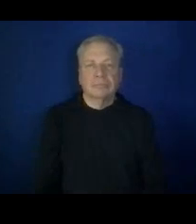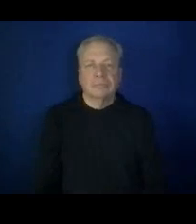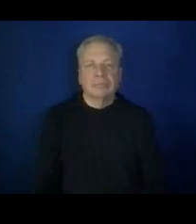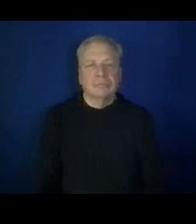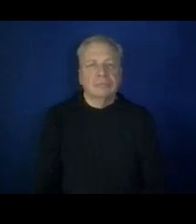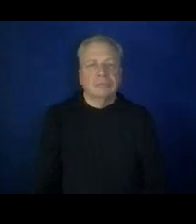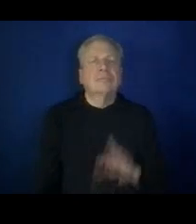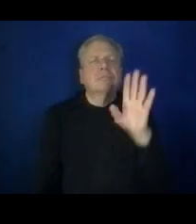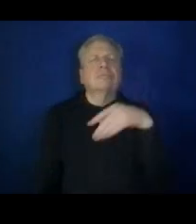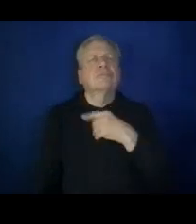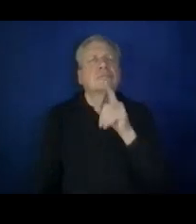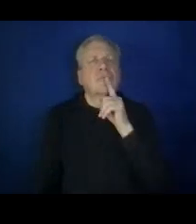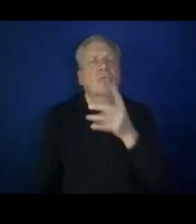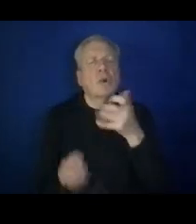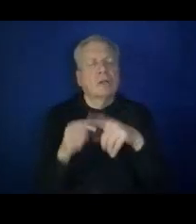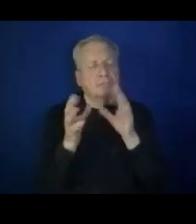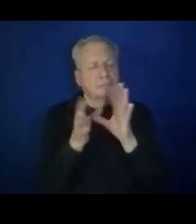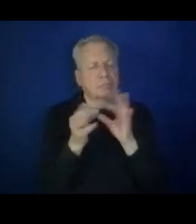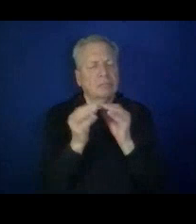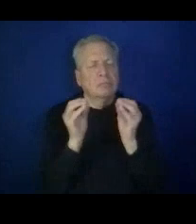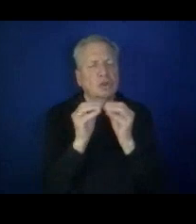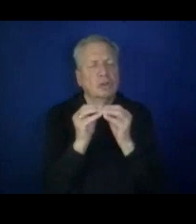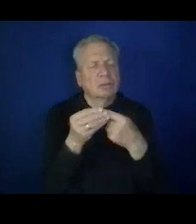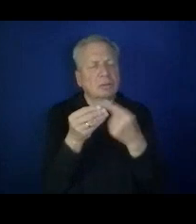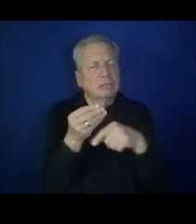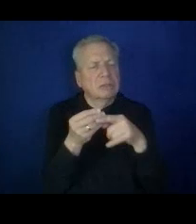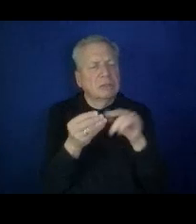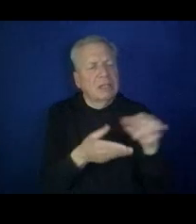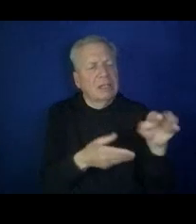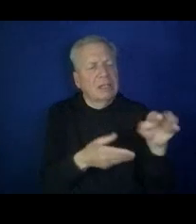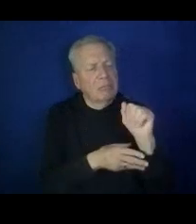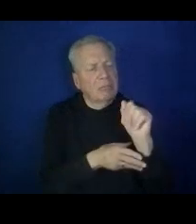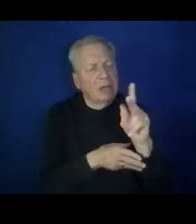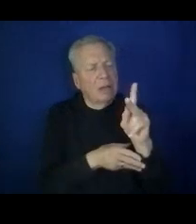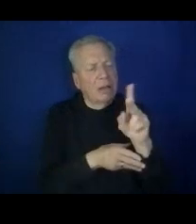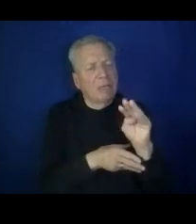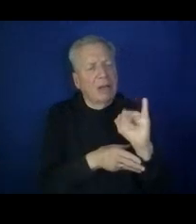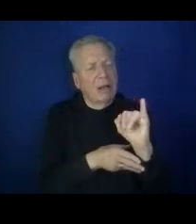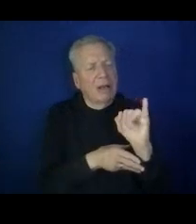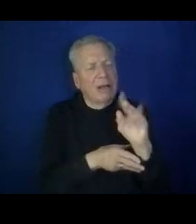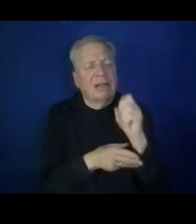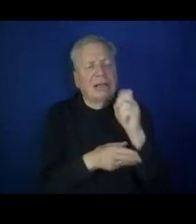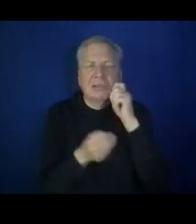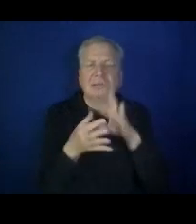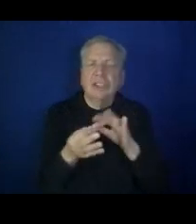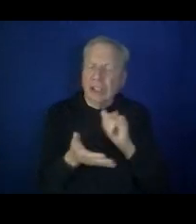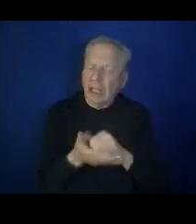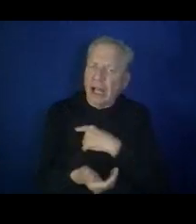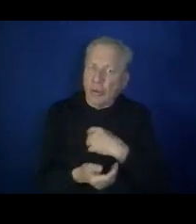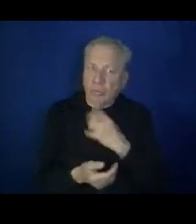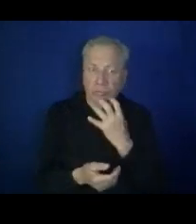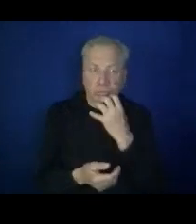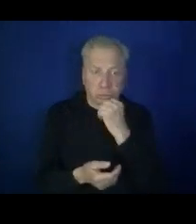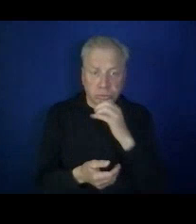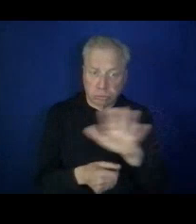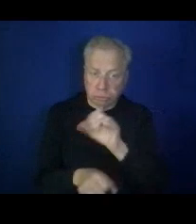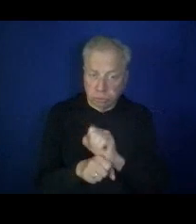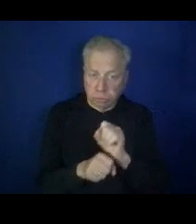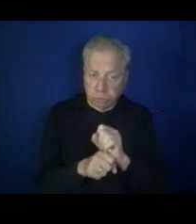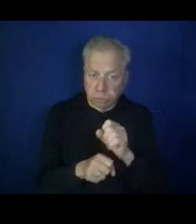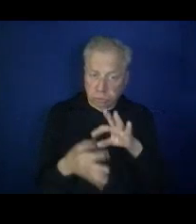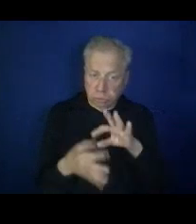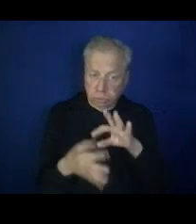I wanted to echo some of the sentiment that Mike shared and talk about how much we value the work that you do in this park. Just